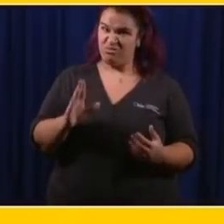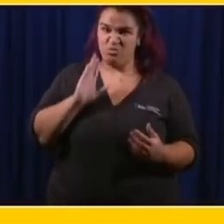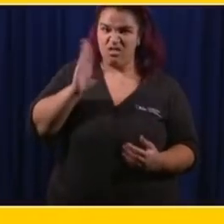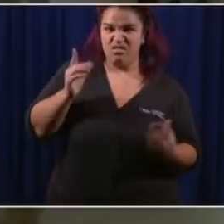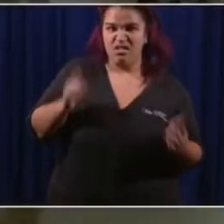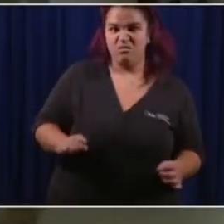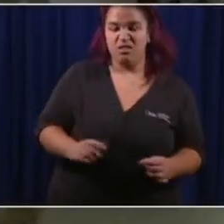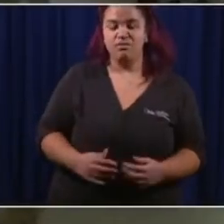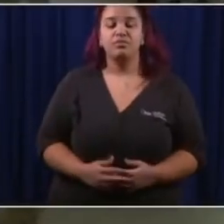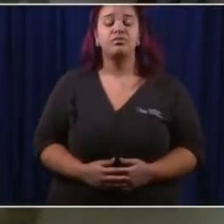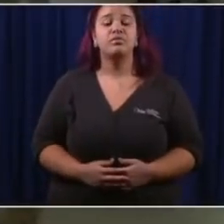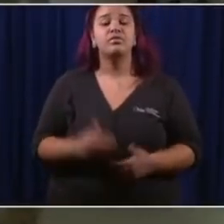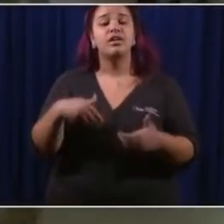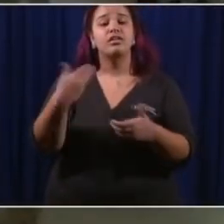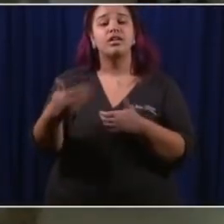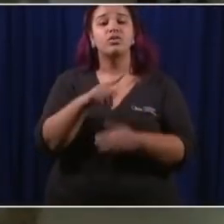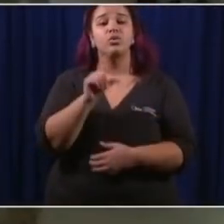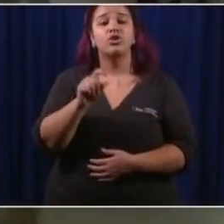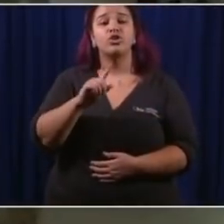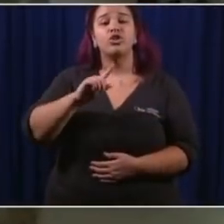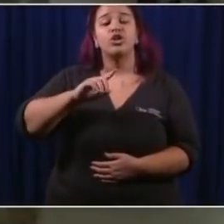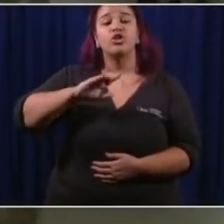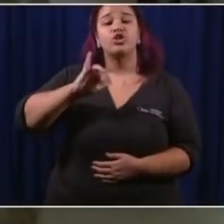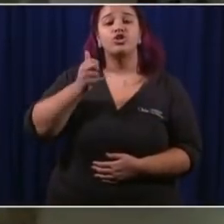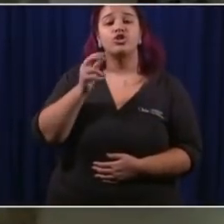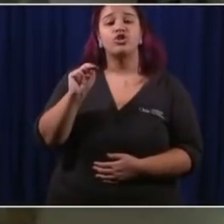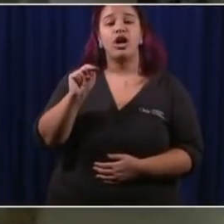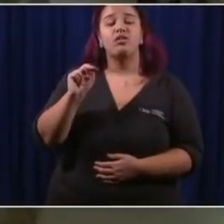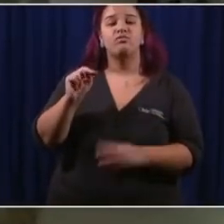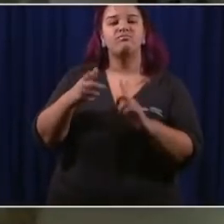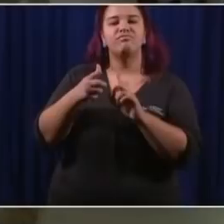Windsor at WMFD in Mansfield. Hi, Governor. Jack.